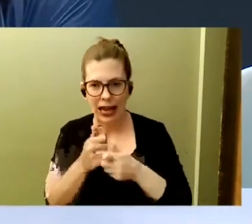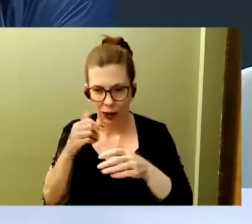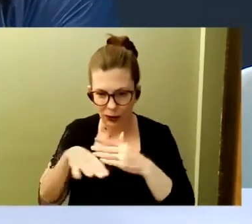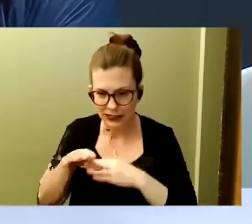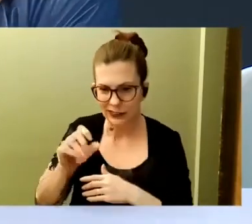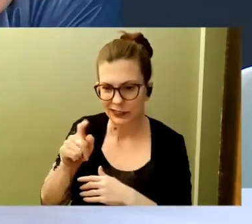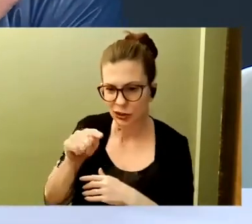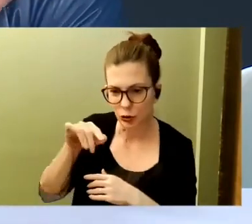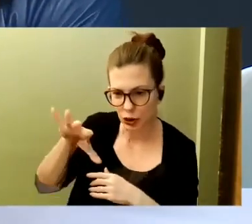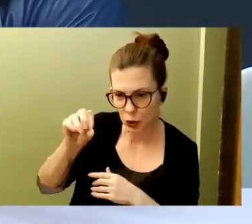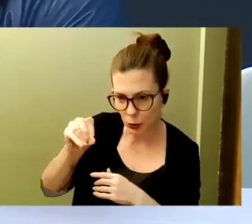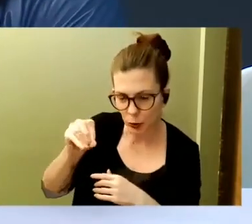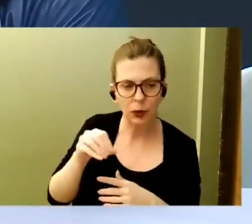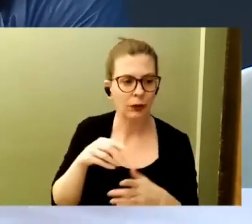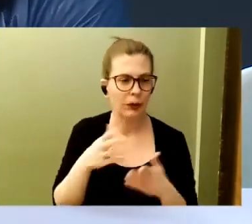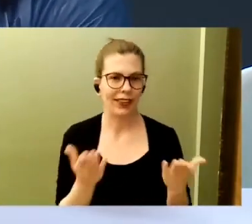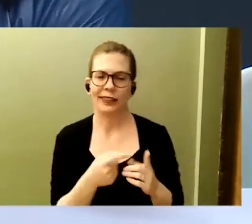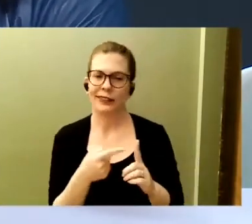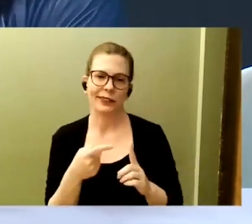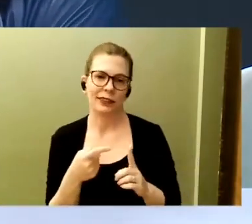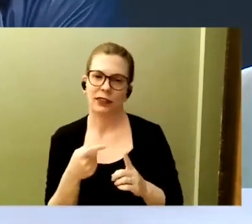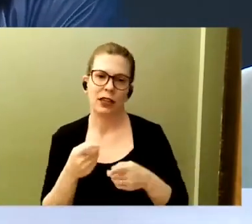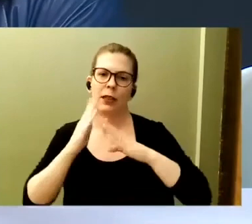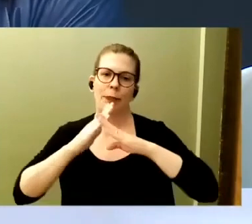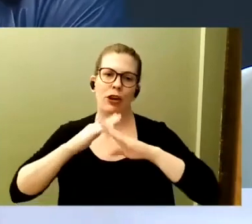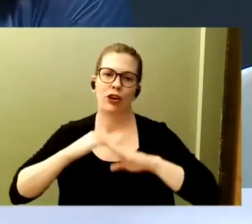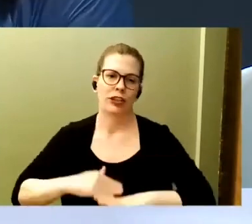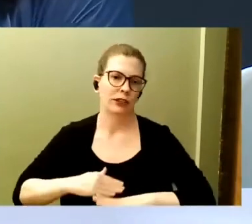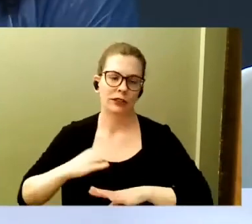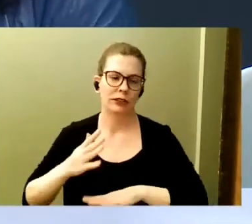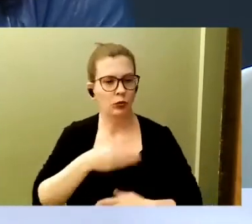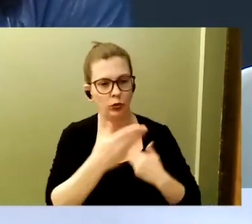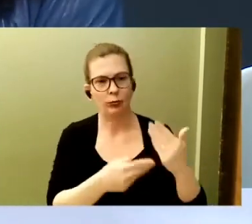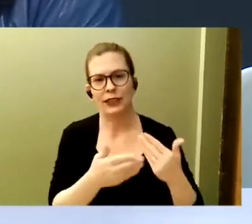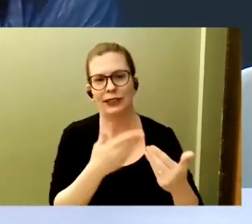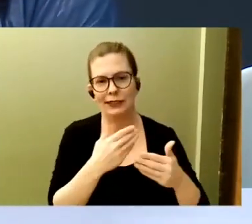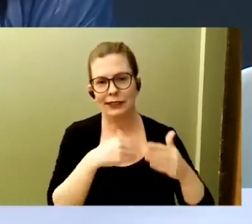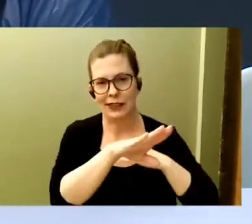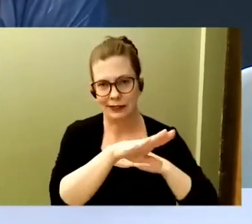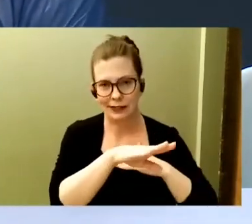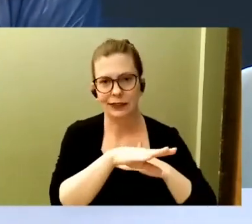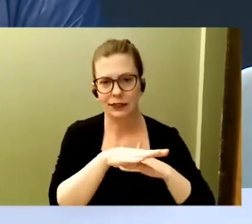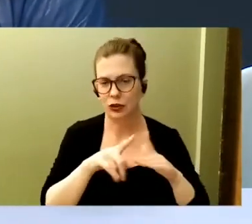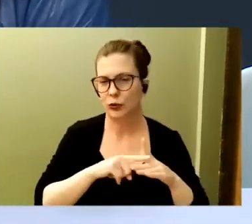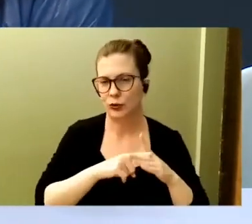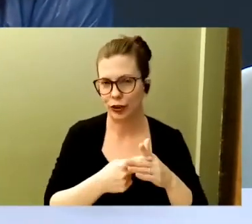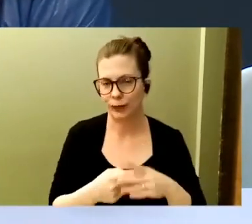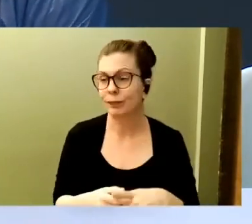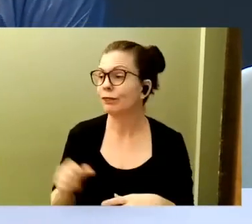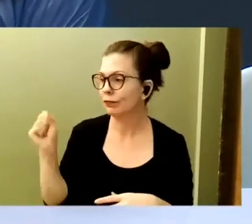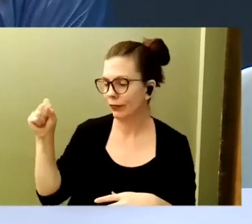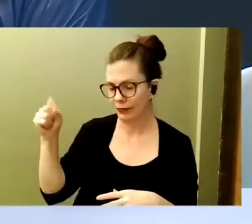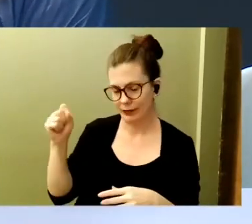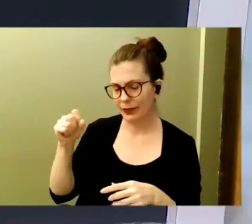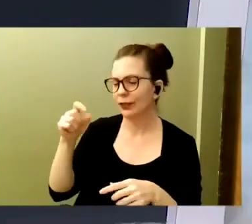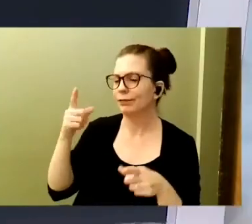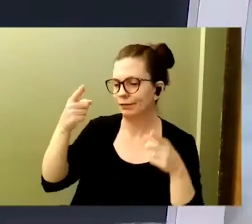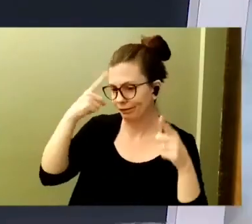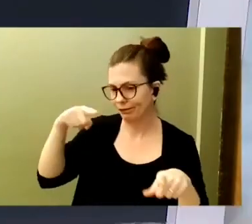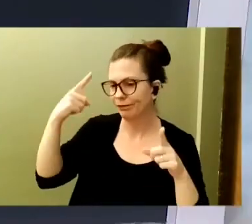this, we just removed a lot more of the friction to get Directly going jump for, into for, studio. For a starter, you know. Right, Exactly. right. No, absolutely relate to Exactly.